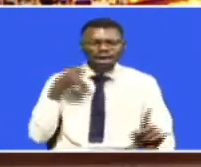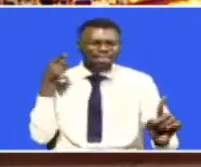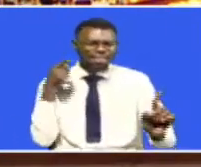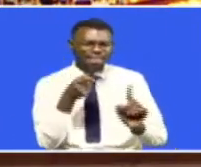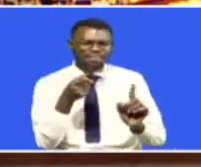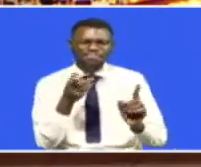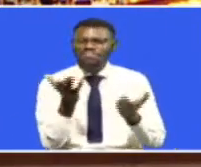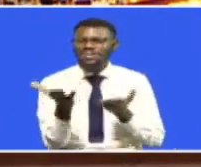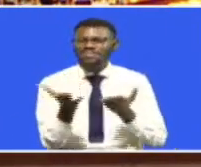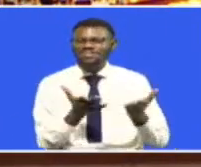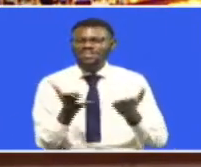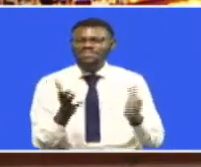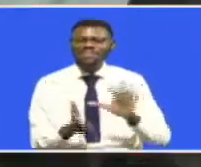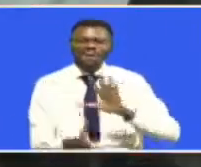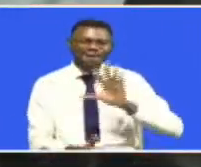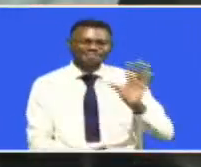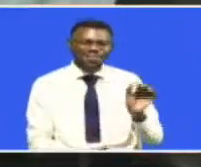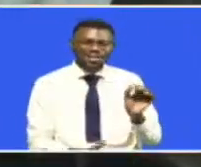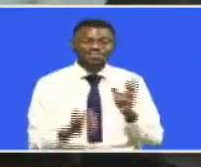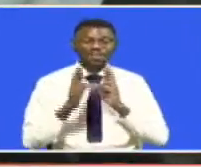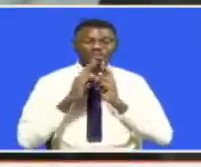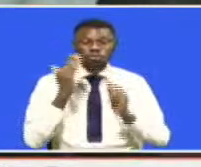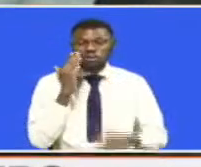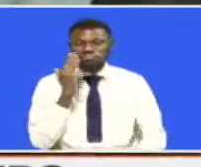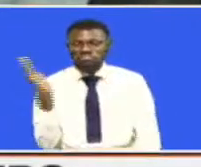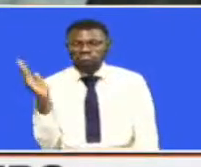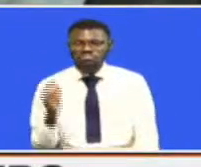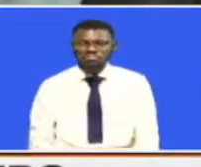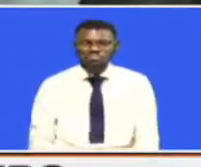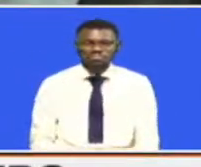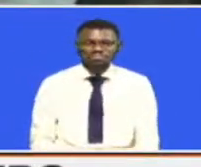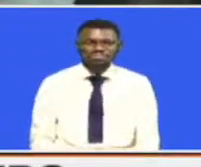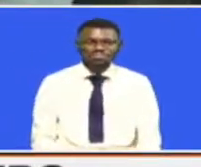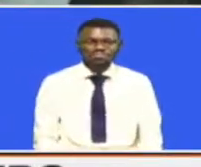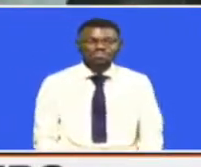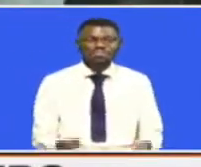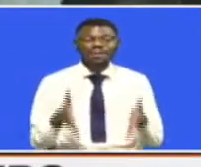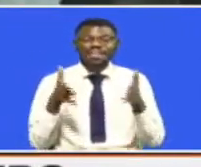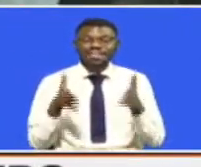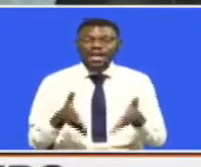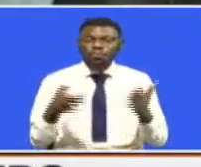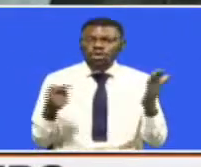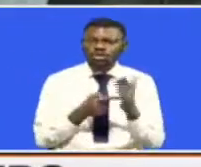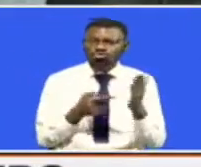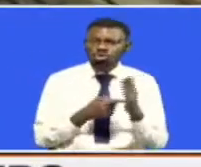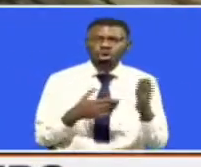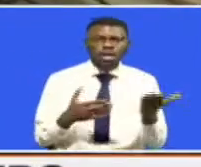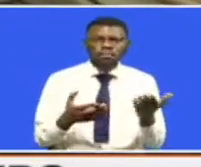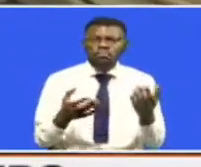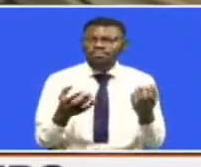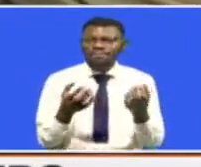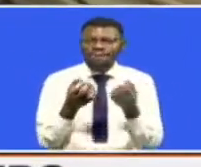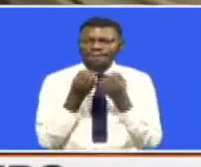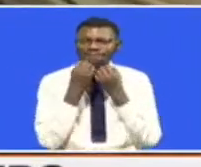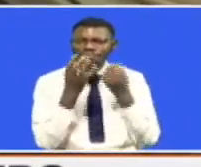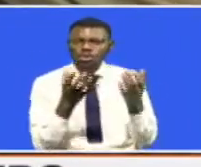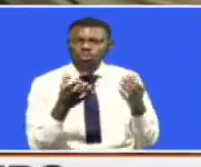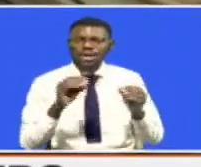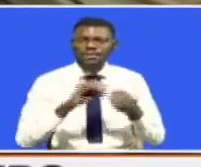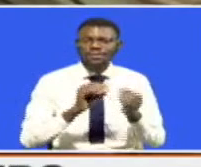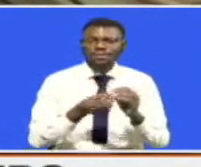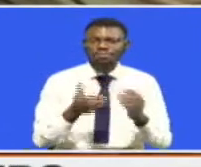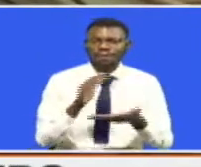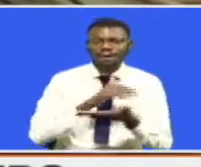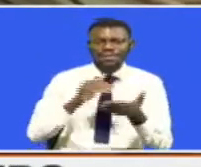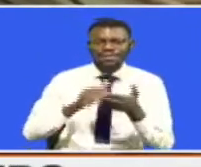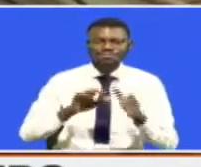Willie Lusige with that report. In today's digital age, data infrastructure, including data centers, now play a